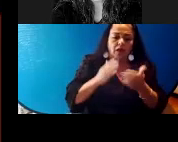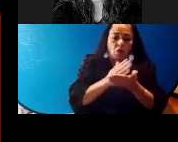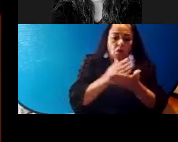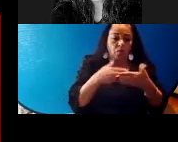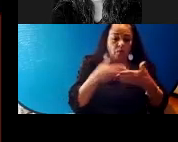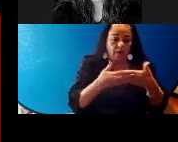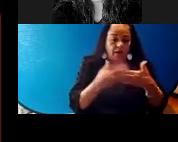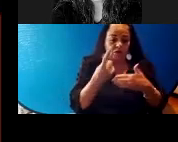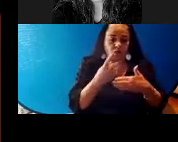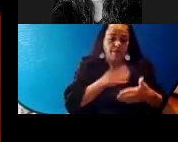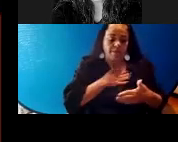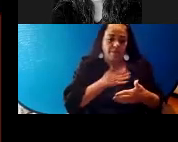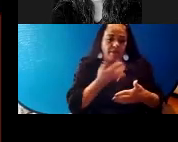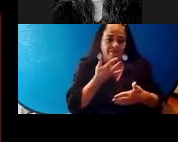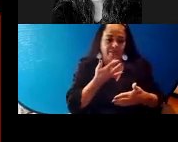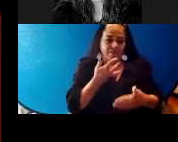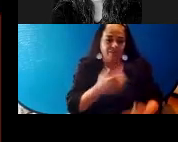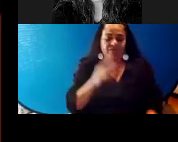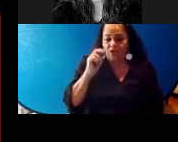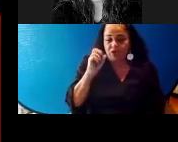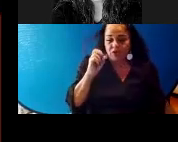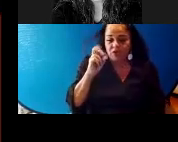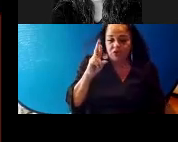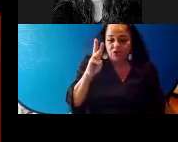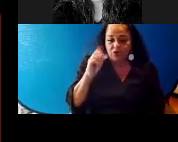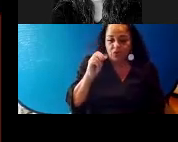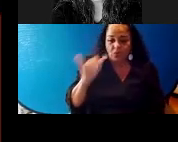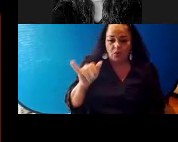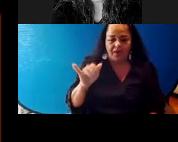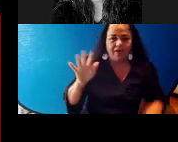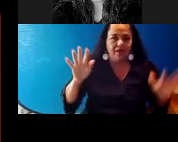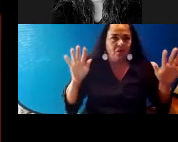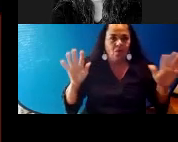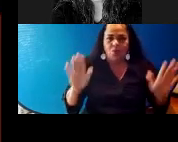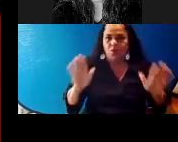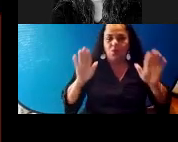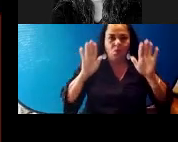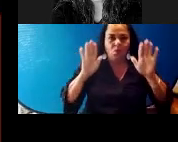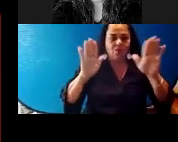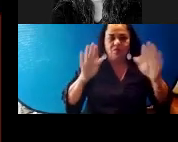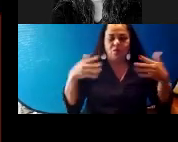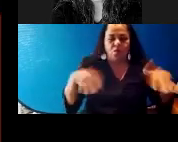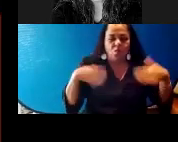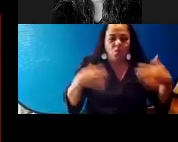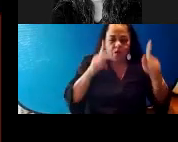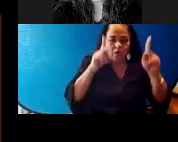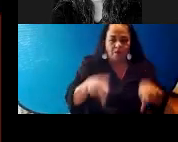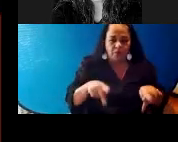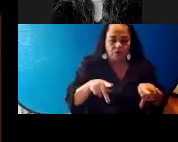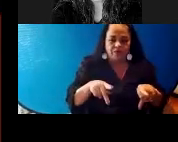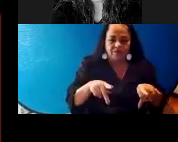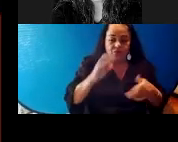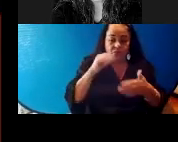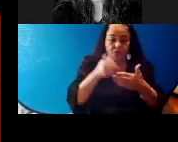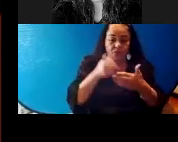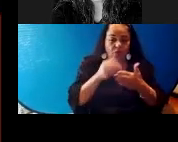like my favorite, and Mike is okay. So Norway, guys, there's a prison in Norway and these are all photos of